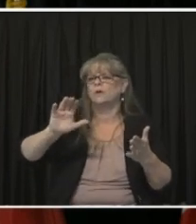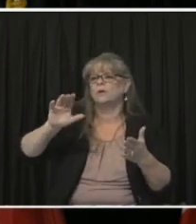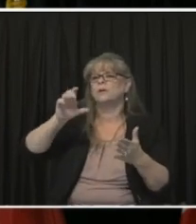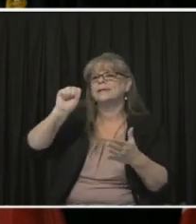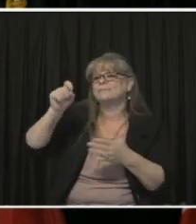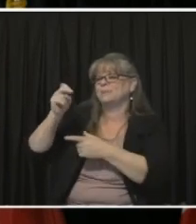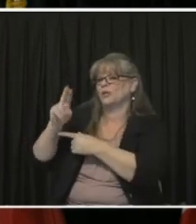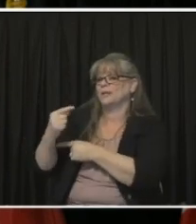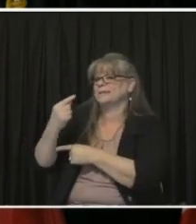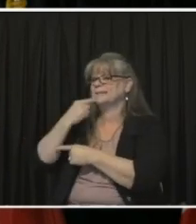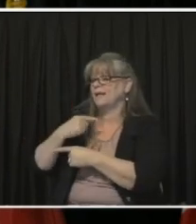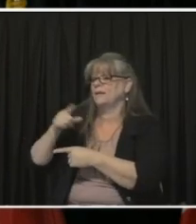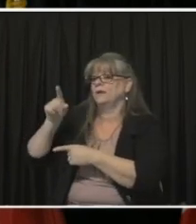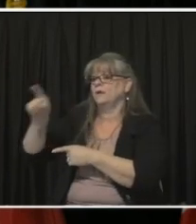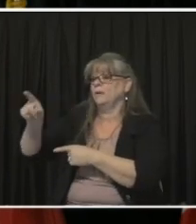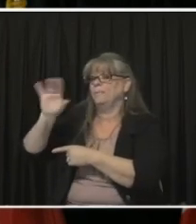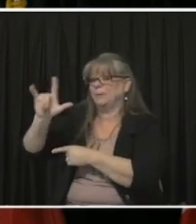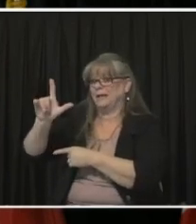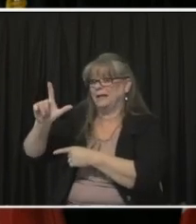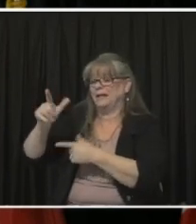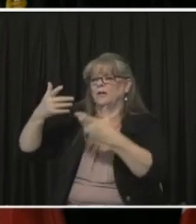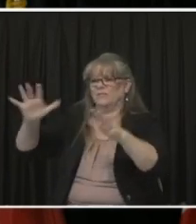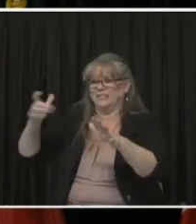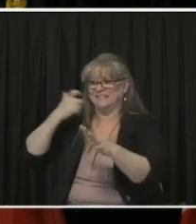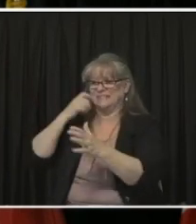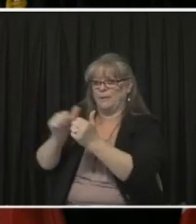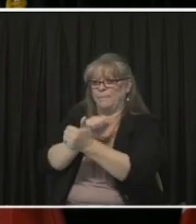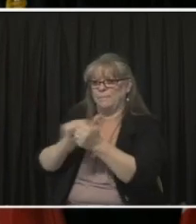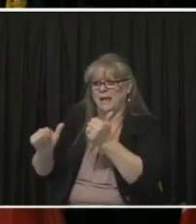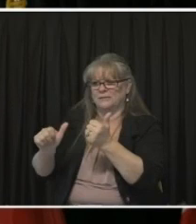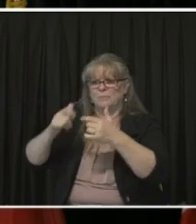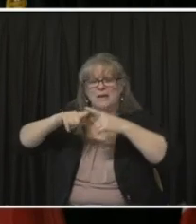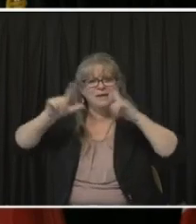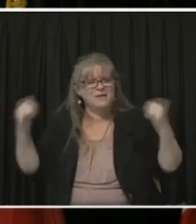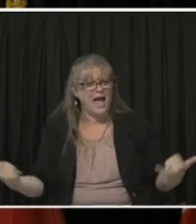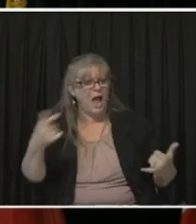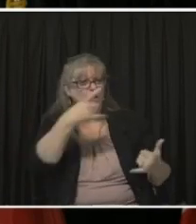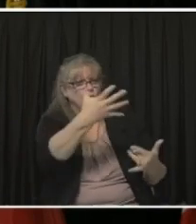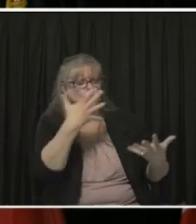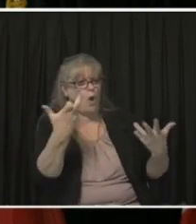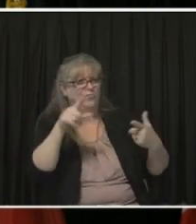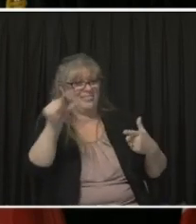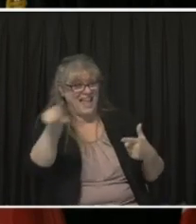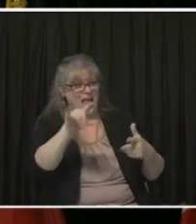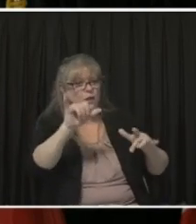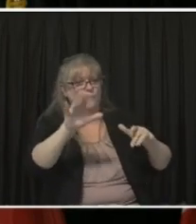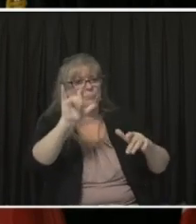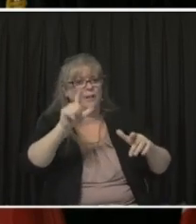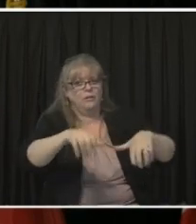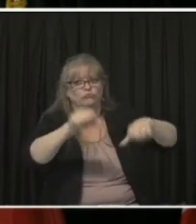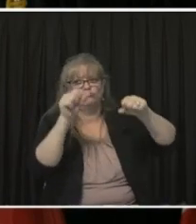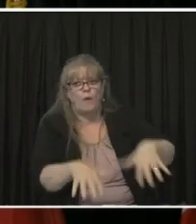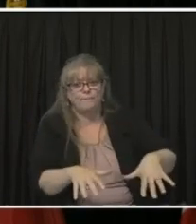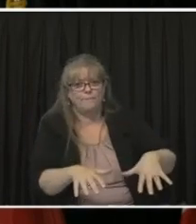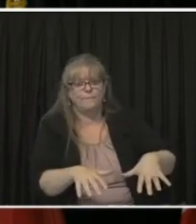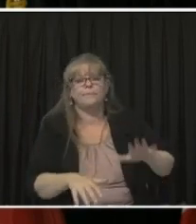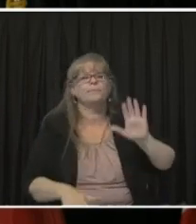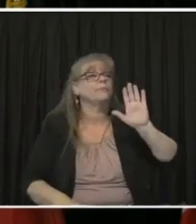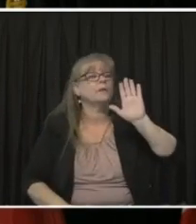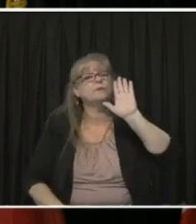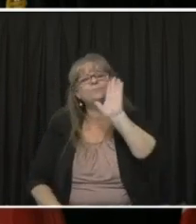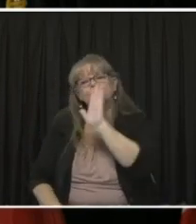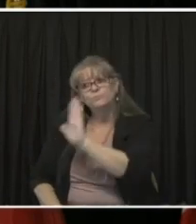OEdit wants Senator Donovan to drop the bill. No, overall, it should be no shock that there is belt